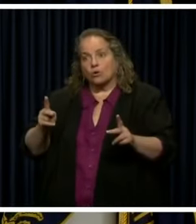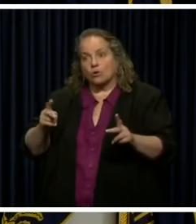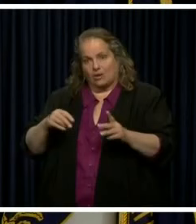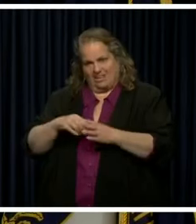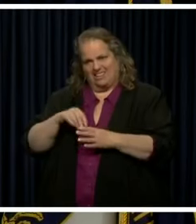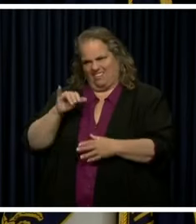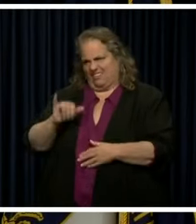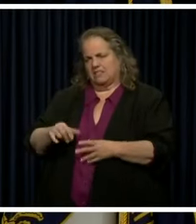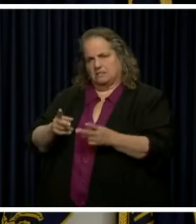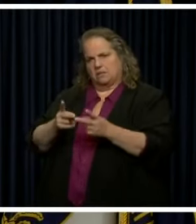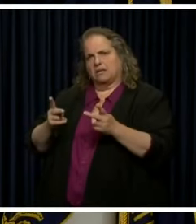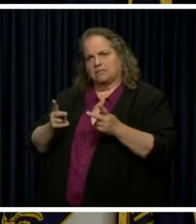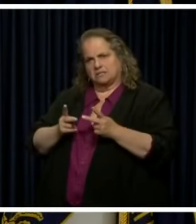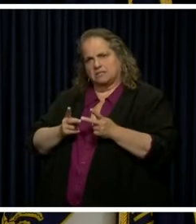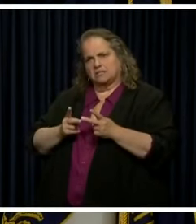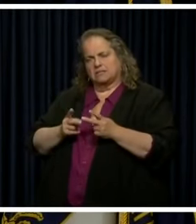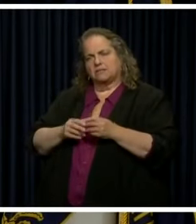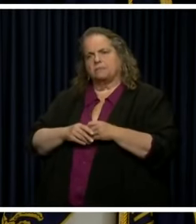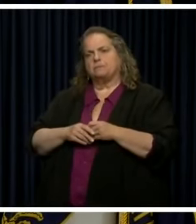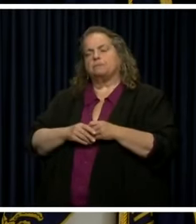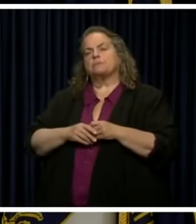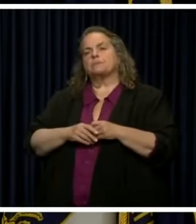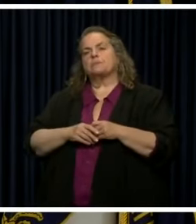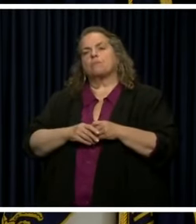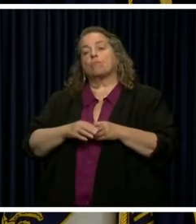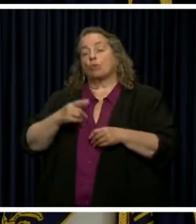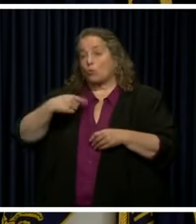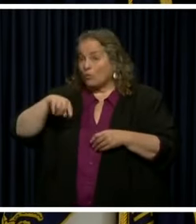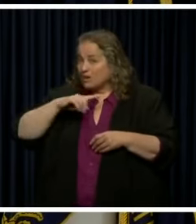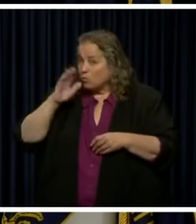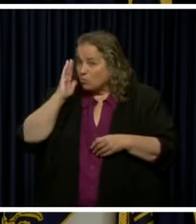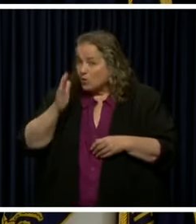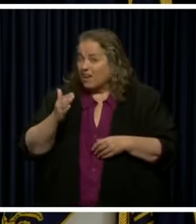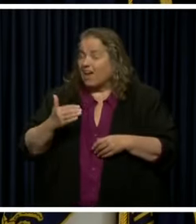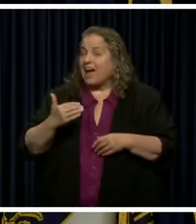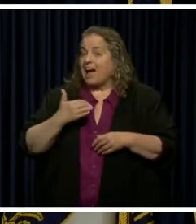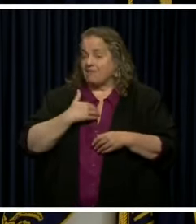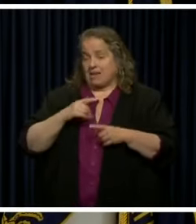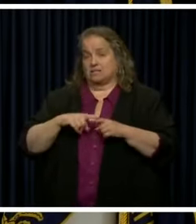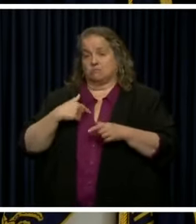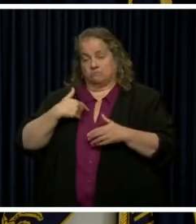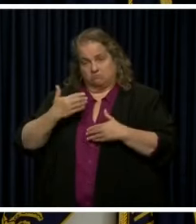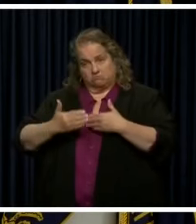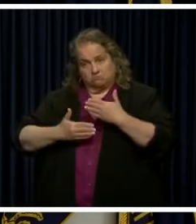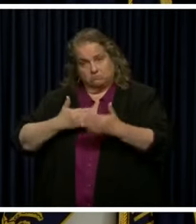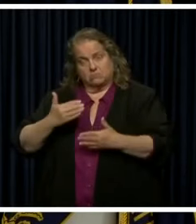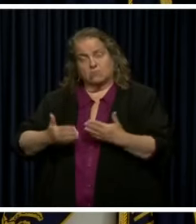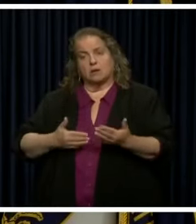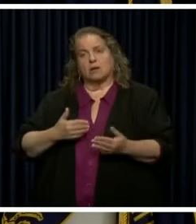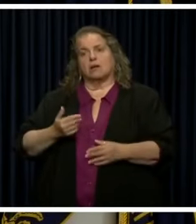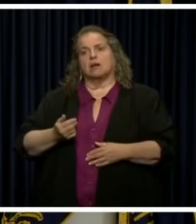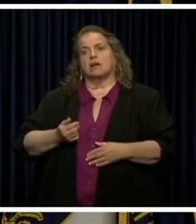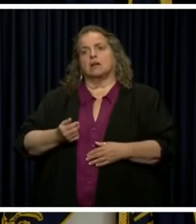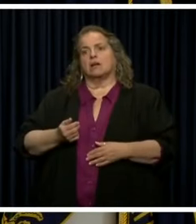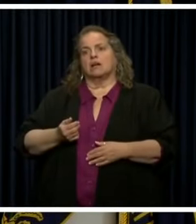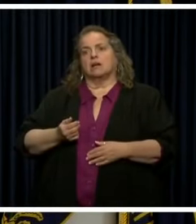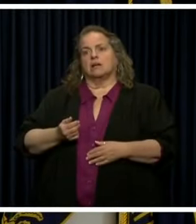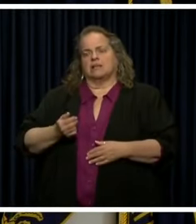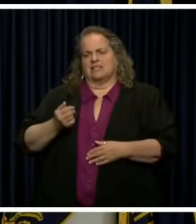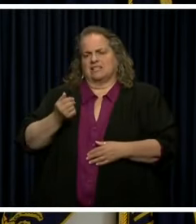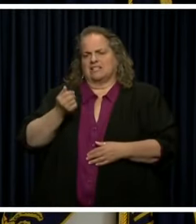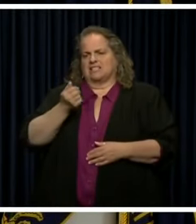these facilities. We're going to have, as we move forward, a number of positive